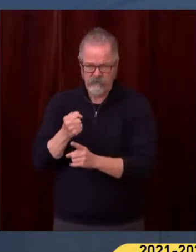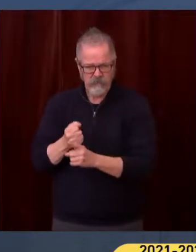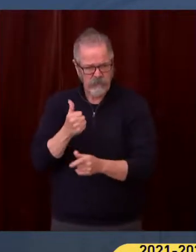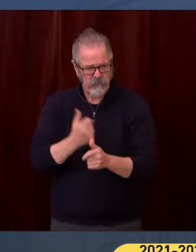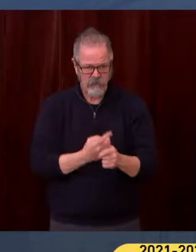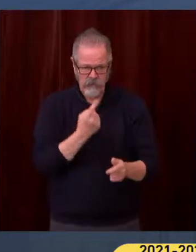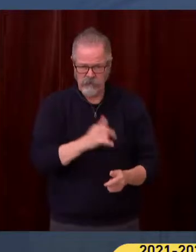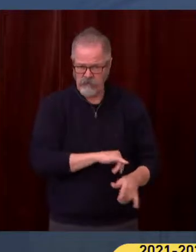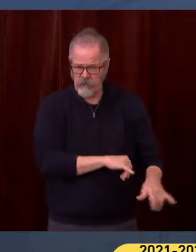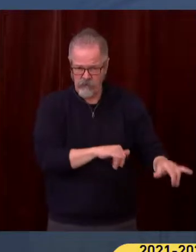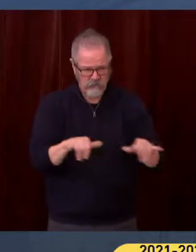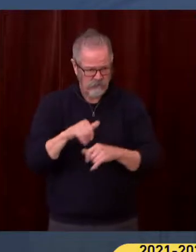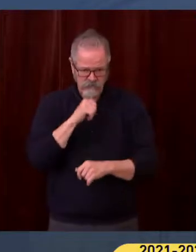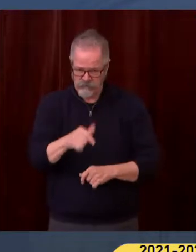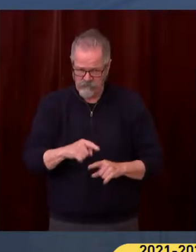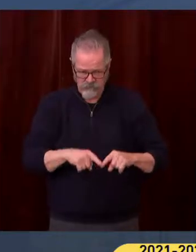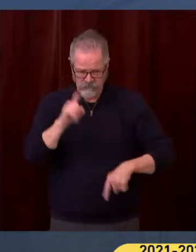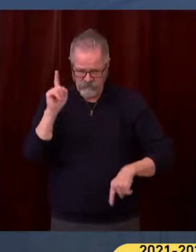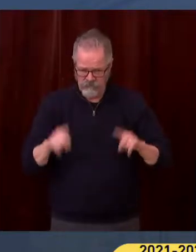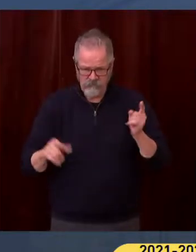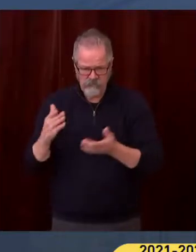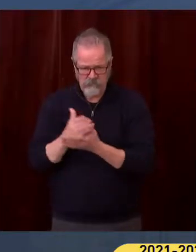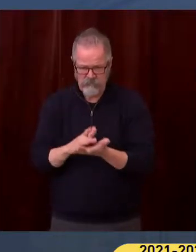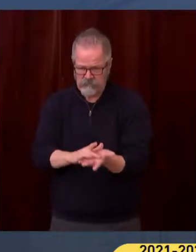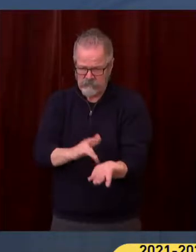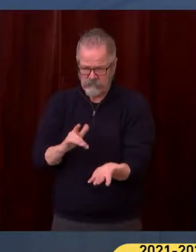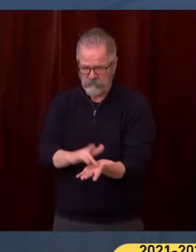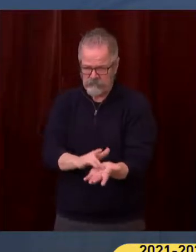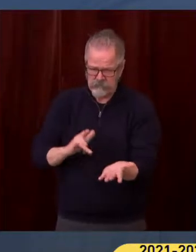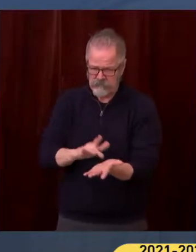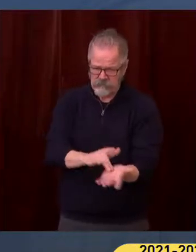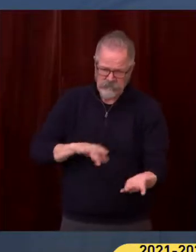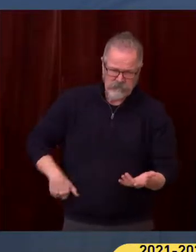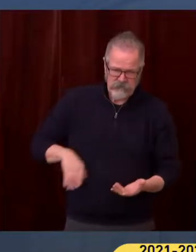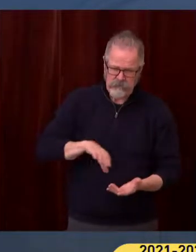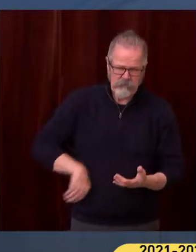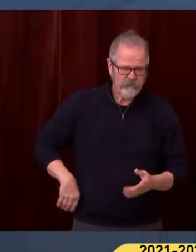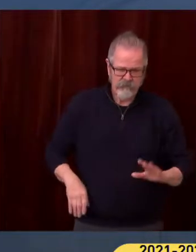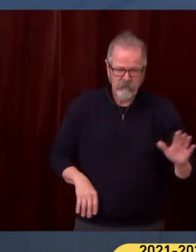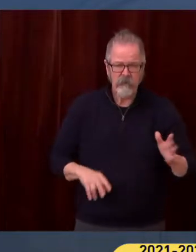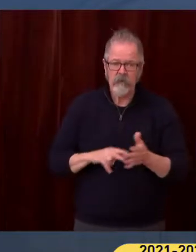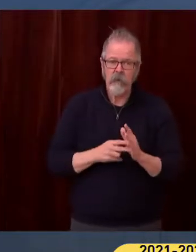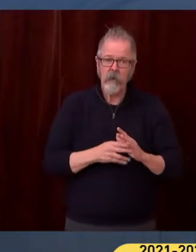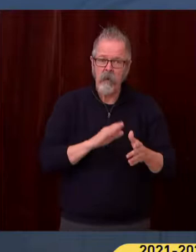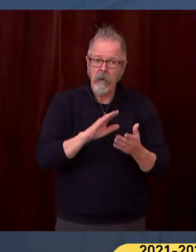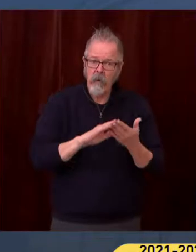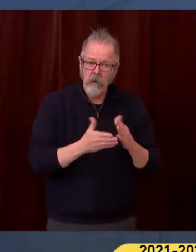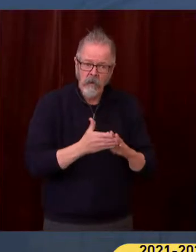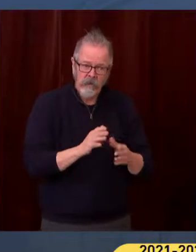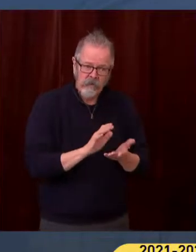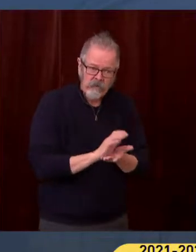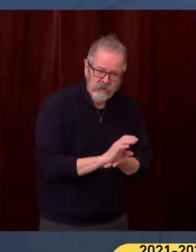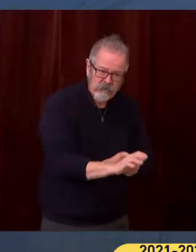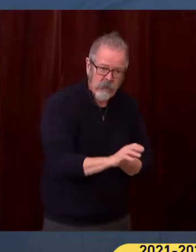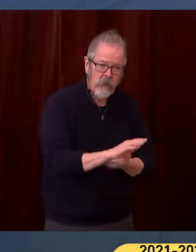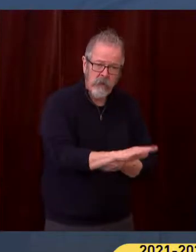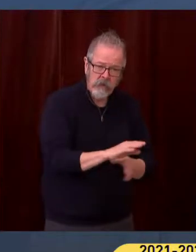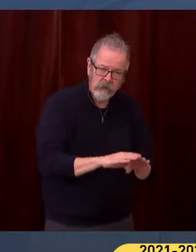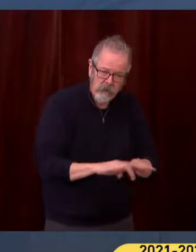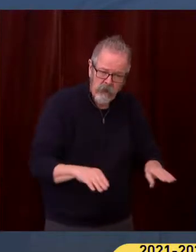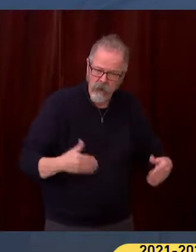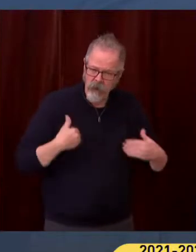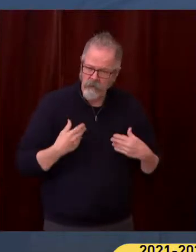The epidemic of asthma that our children are suffering, the respiratory and cardiac problems associated